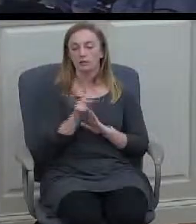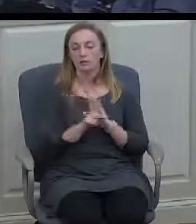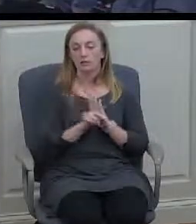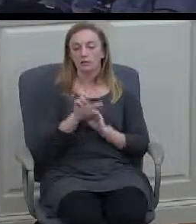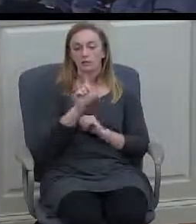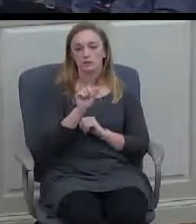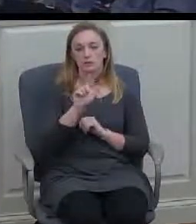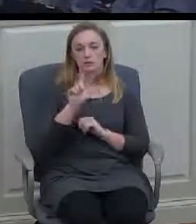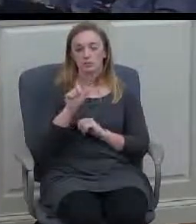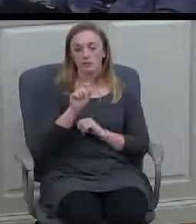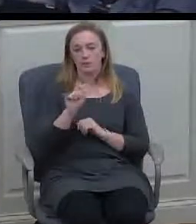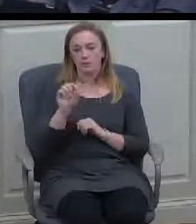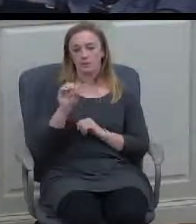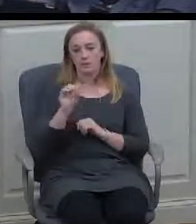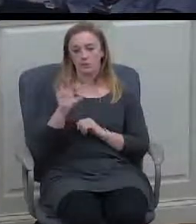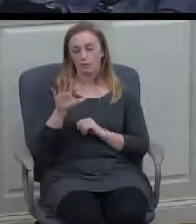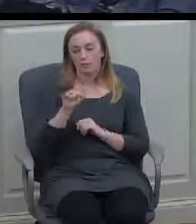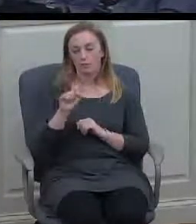number